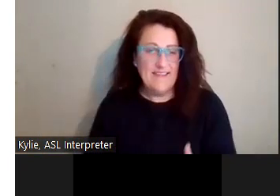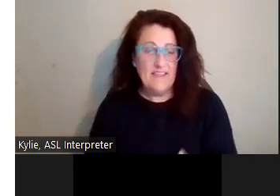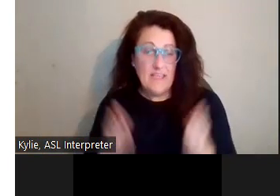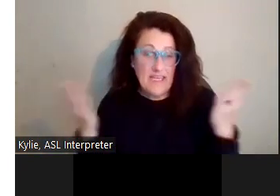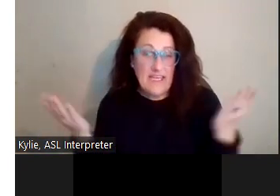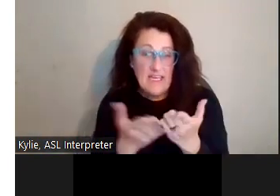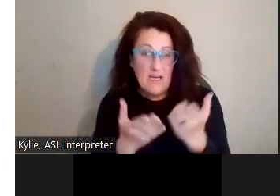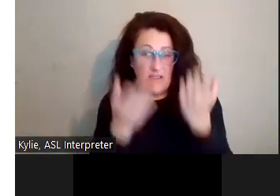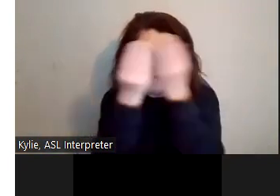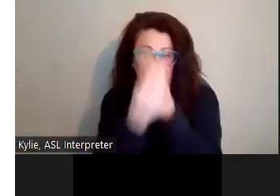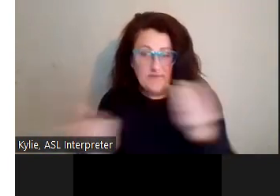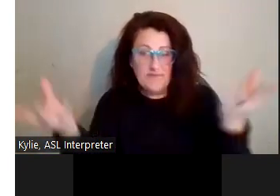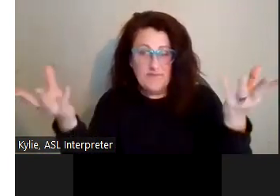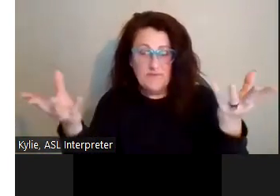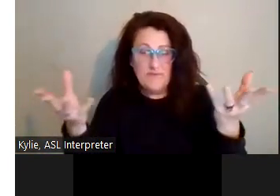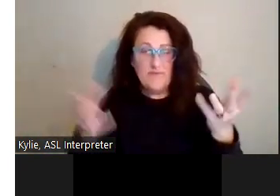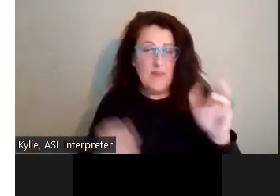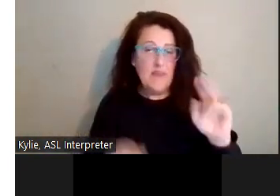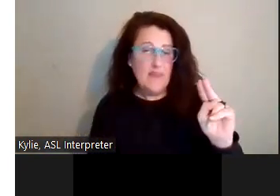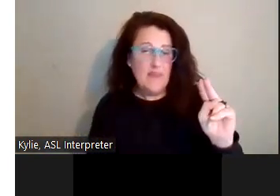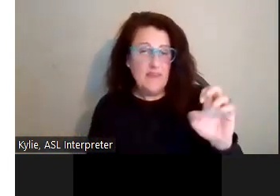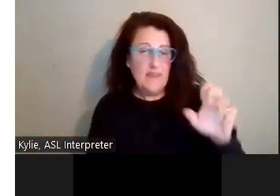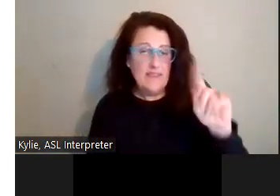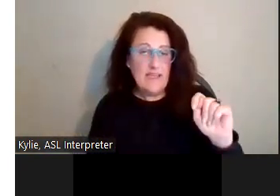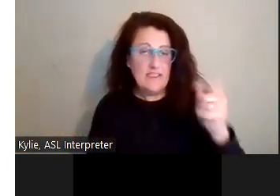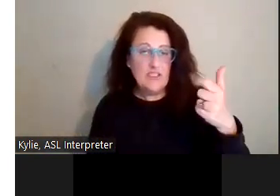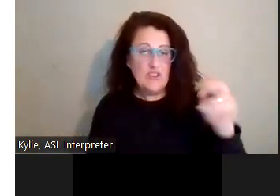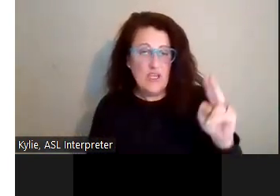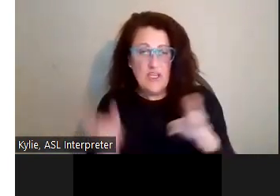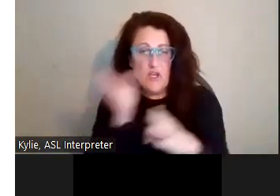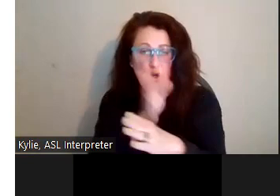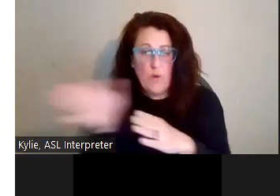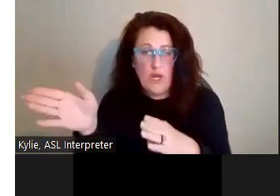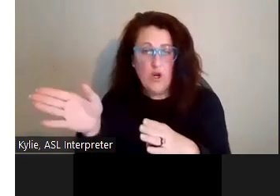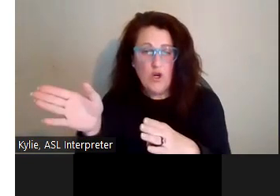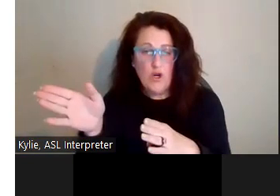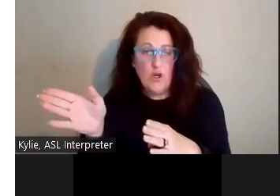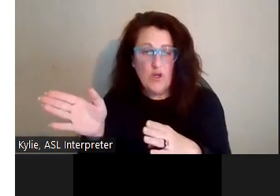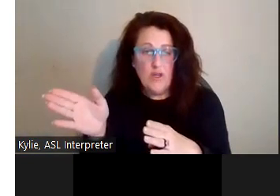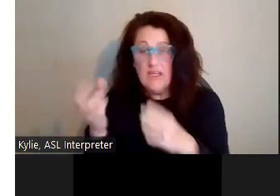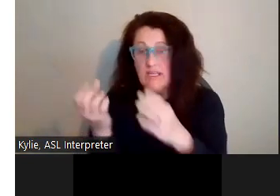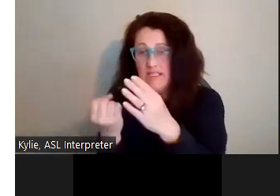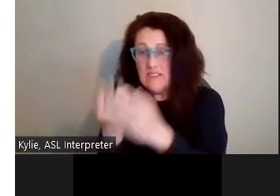tell you all about NextGen Careers and how it looks in the spring of